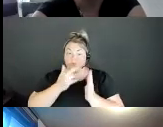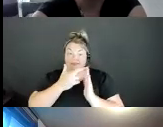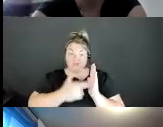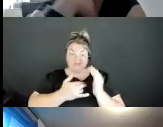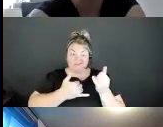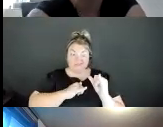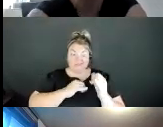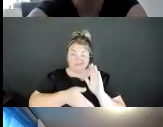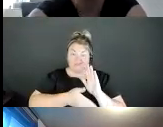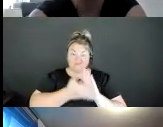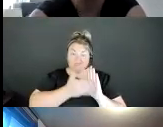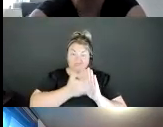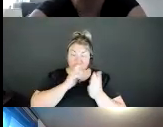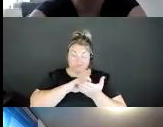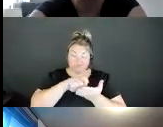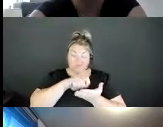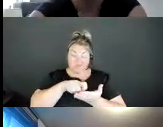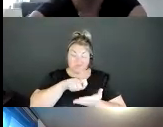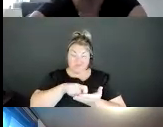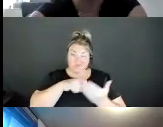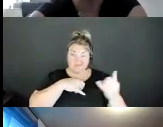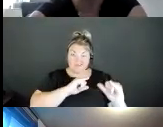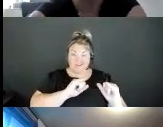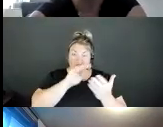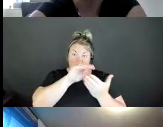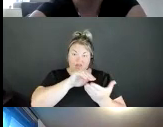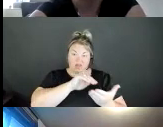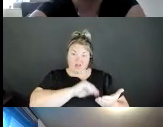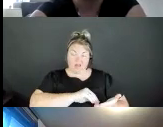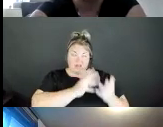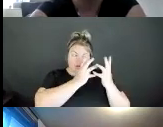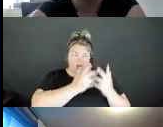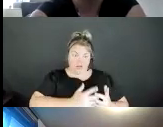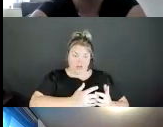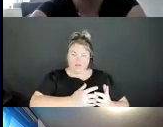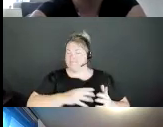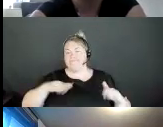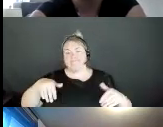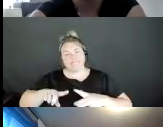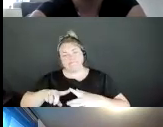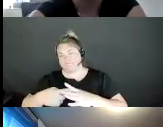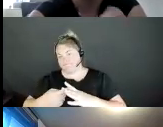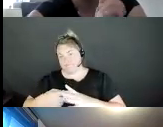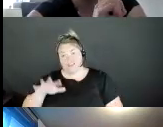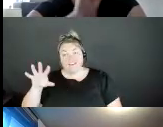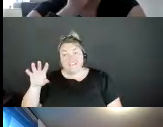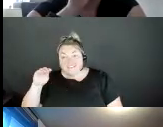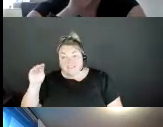and we are actively receiving stakeholder feedback, these are not in effect yet. So that